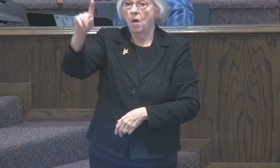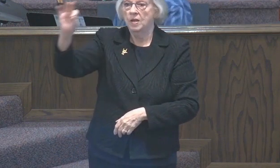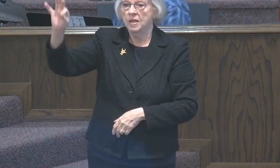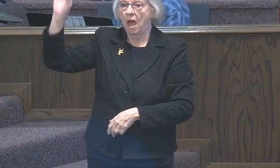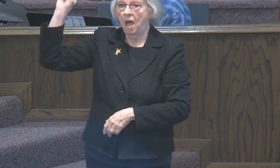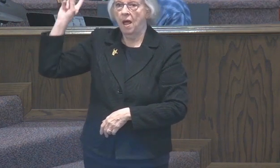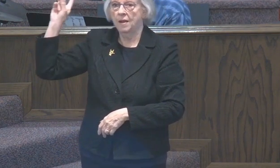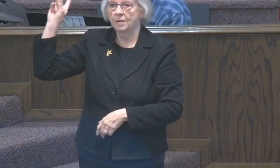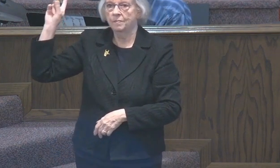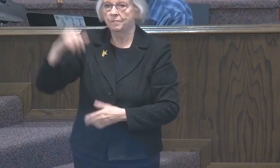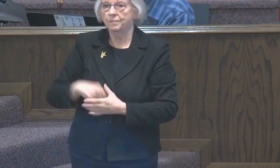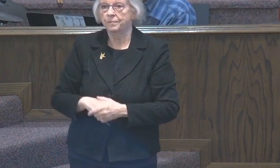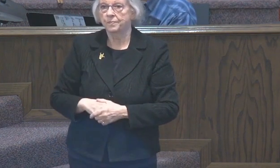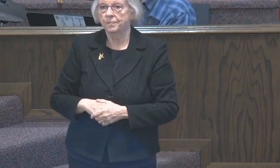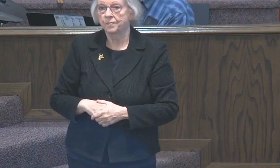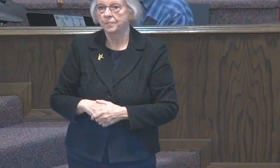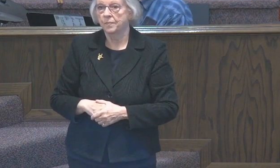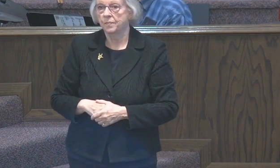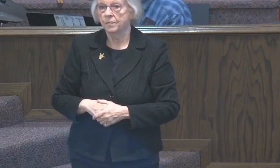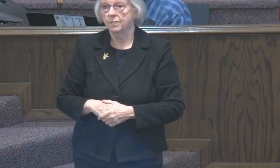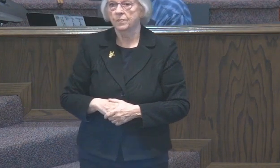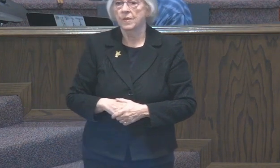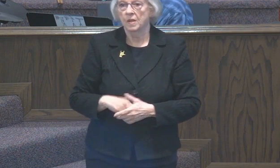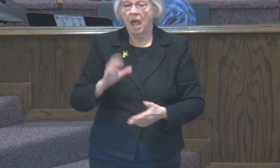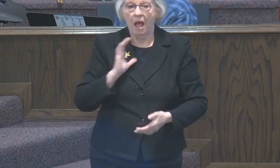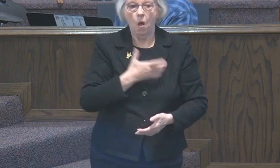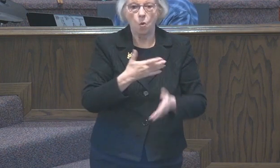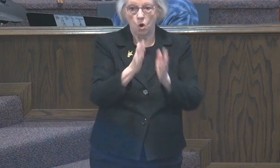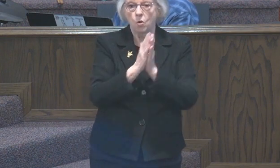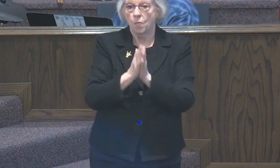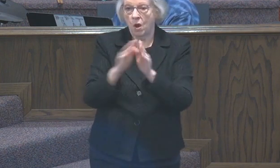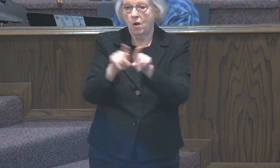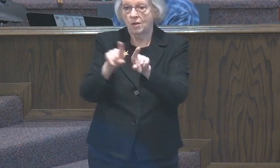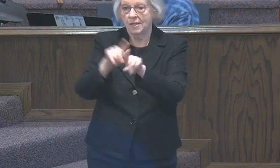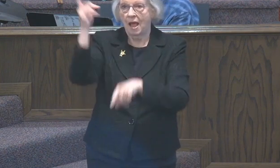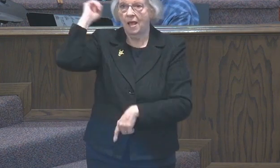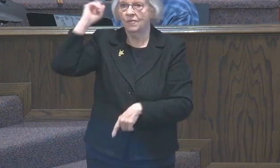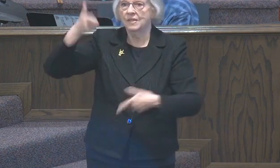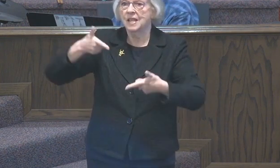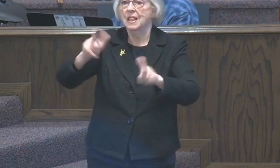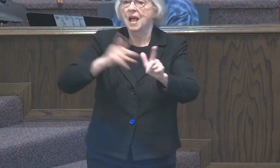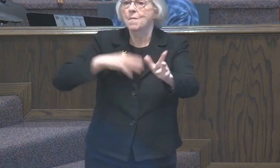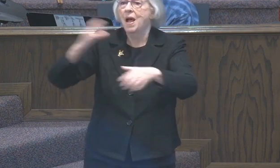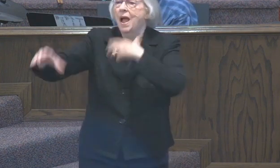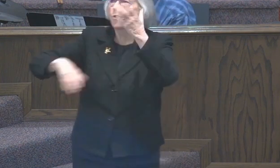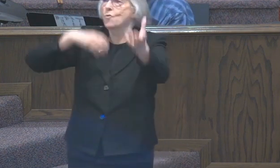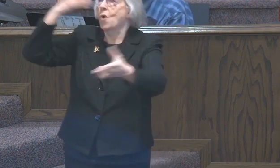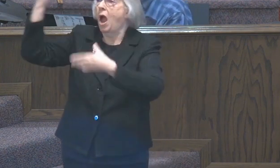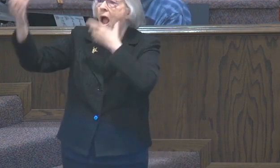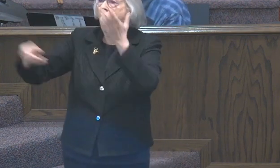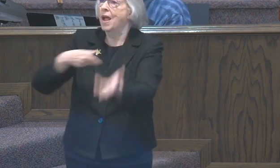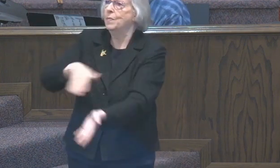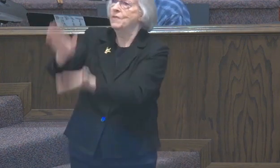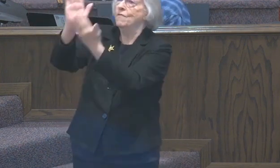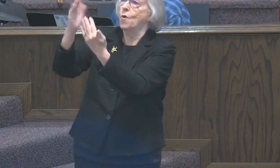Starting in verse 169, this is our prayer today. Let my cry come before you, O